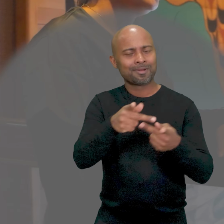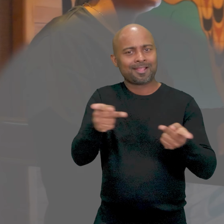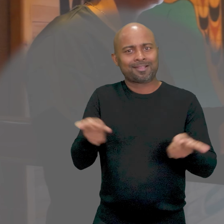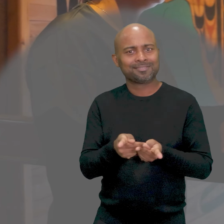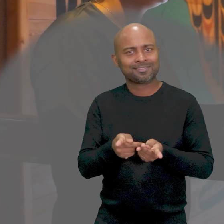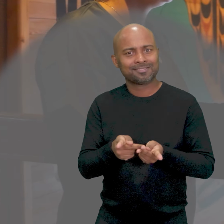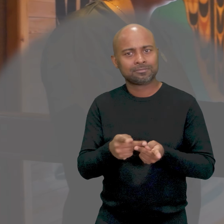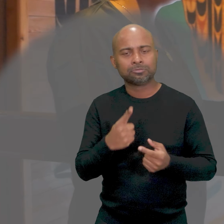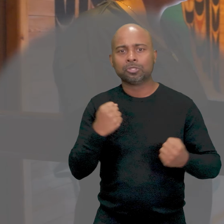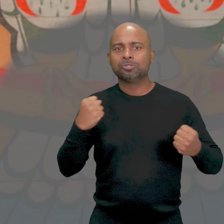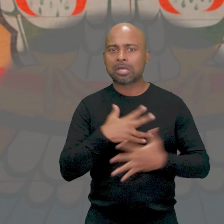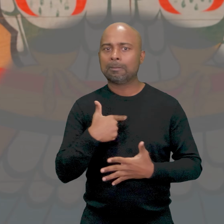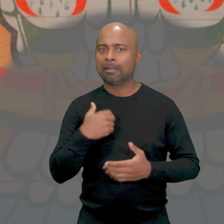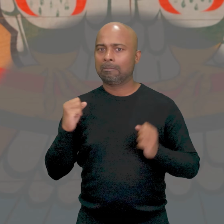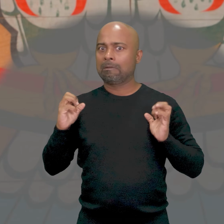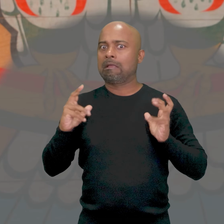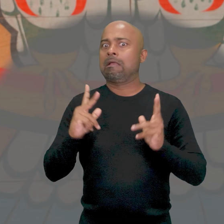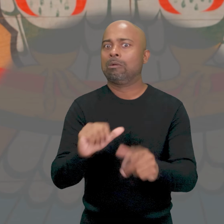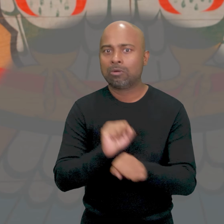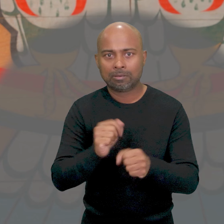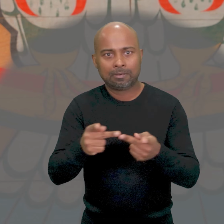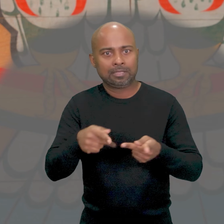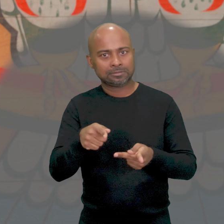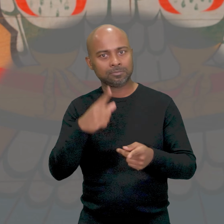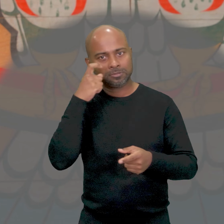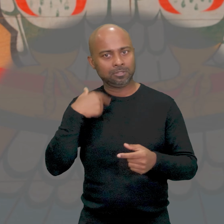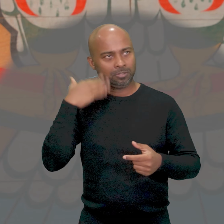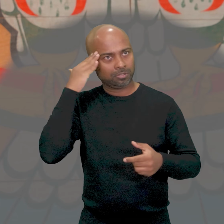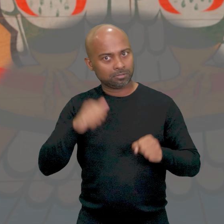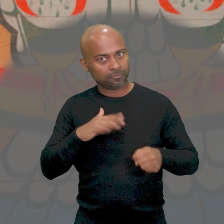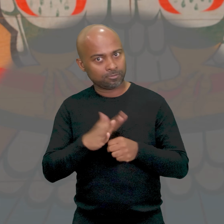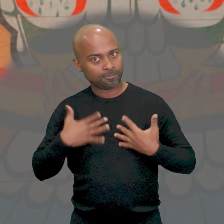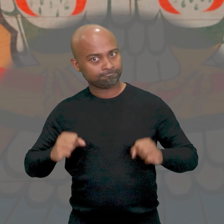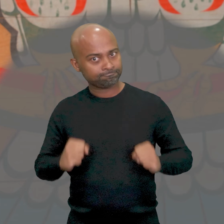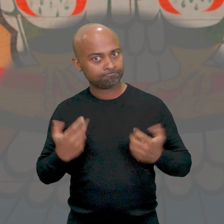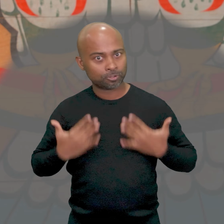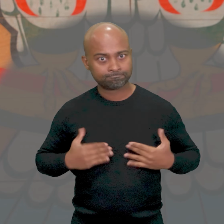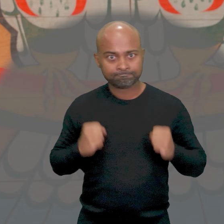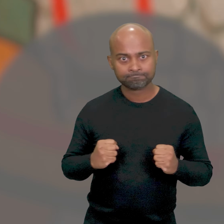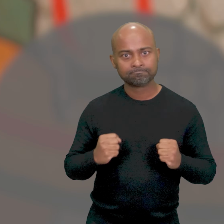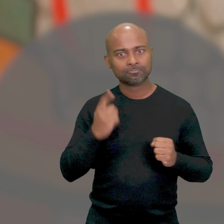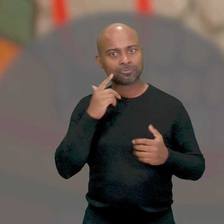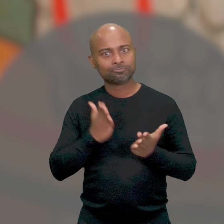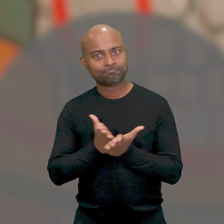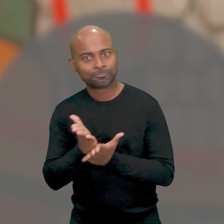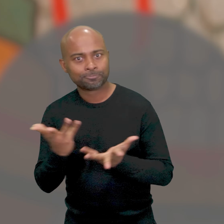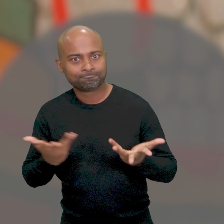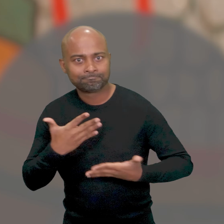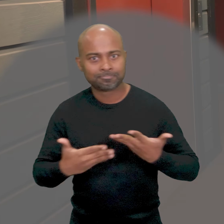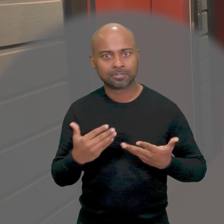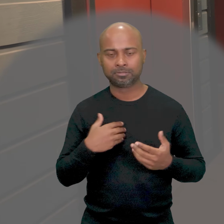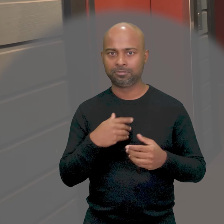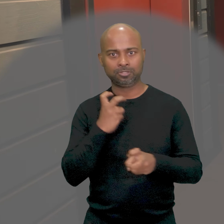for her in the workplace. It was scary to me coming back into the workforce just because I didn't know my full capabilities and what I was going to be able to